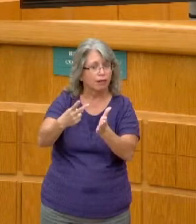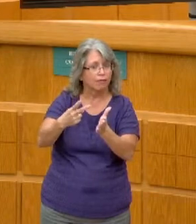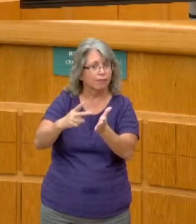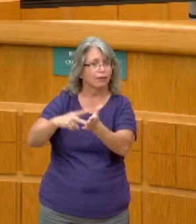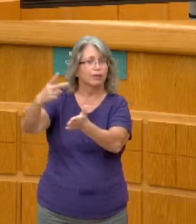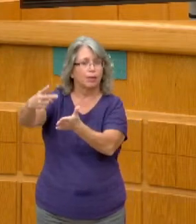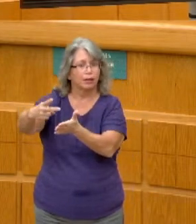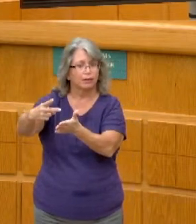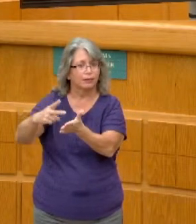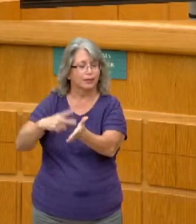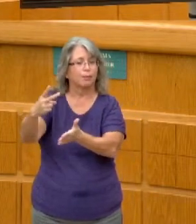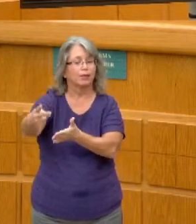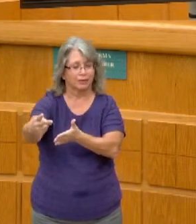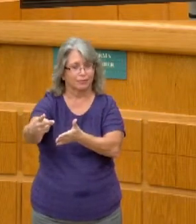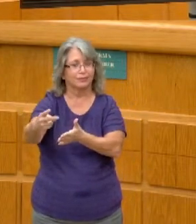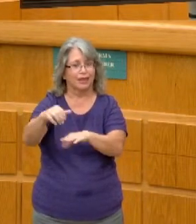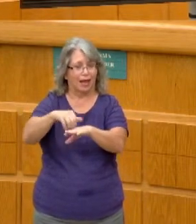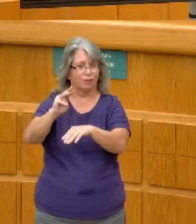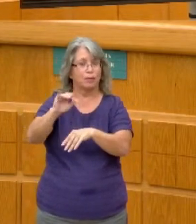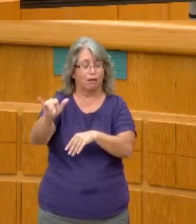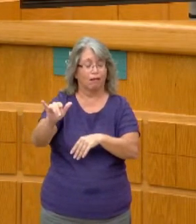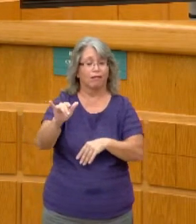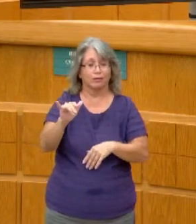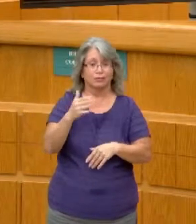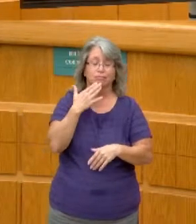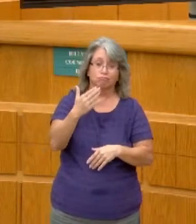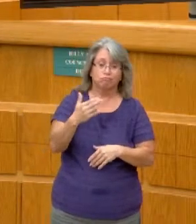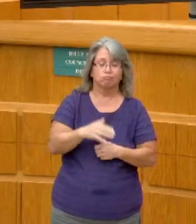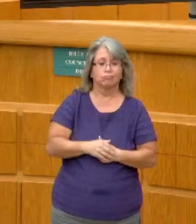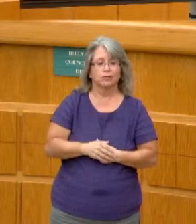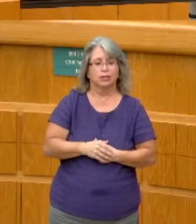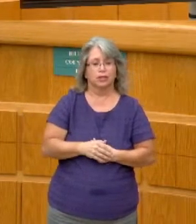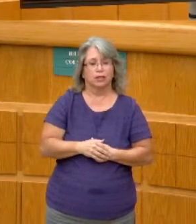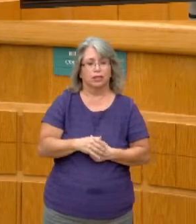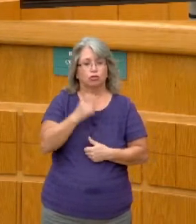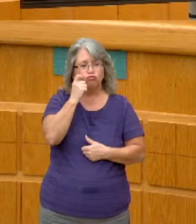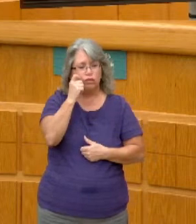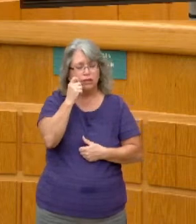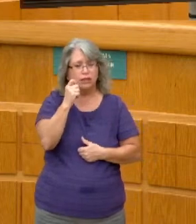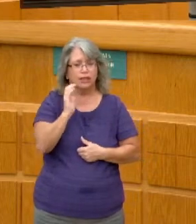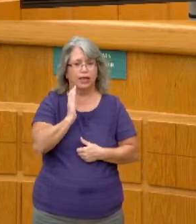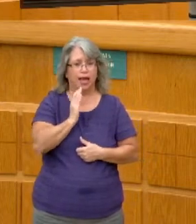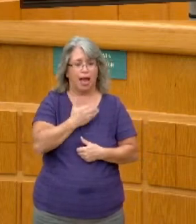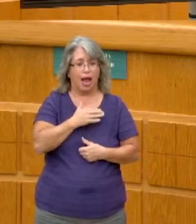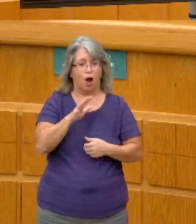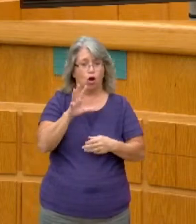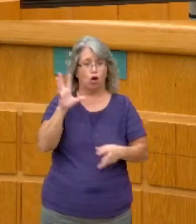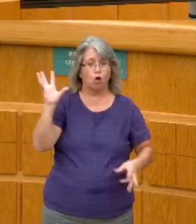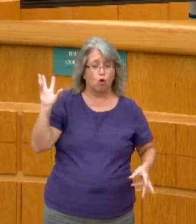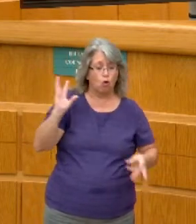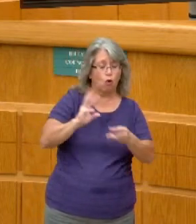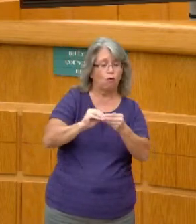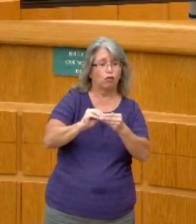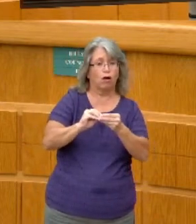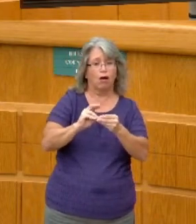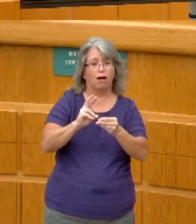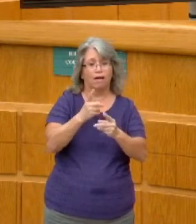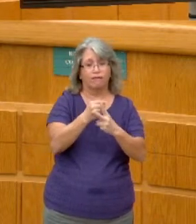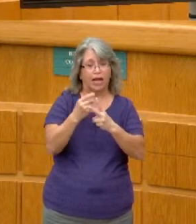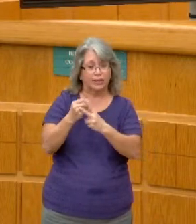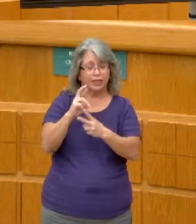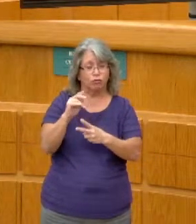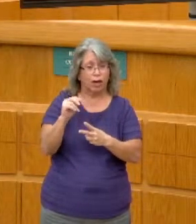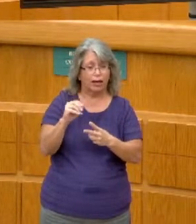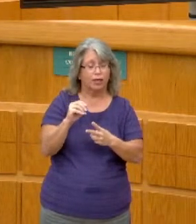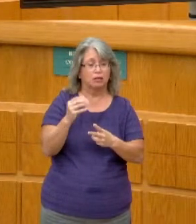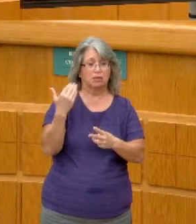Palmera. In recent weeks, we've moved our overall vaccination rate from 50% to 55%. That is